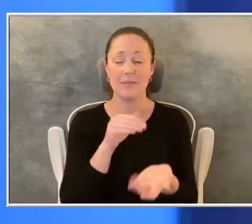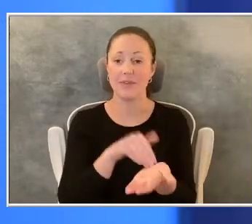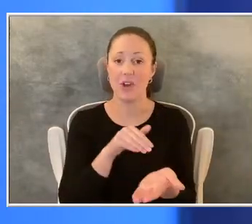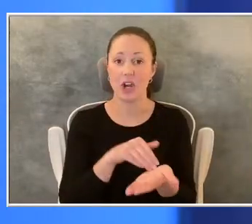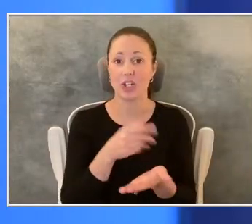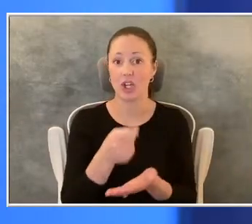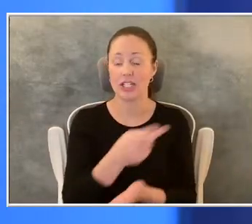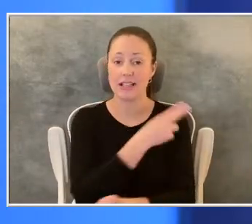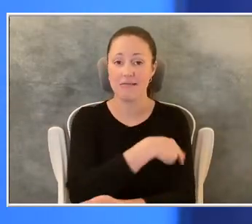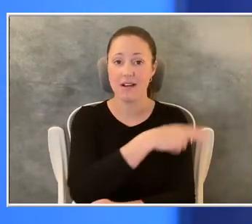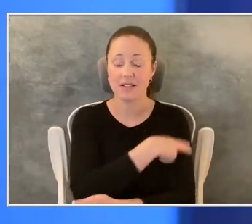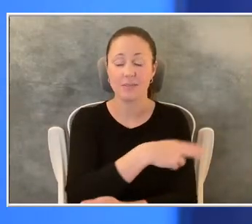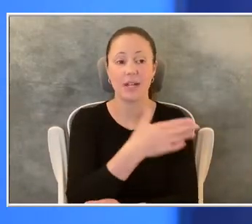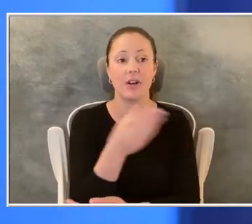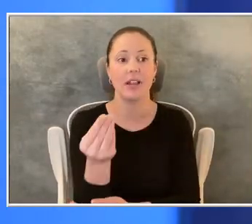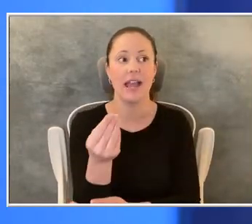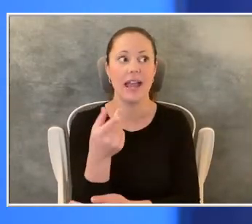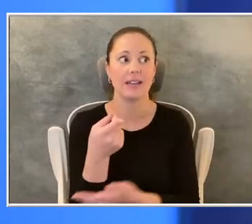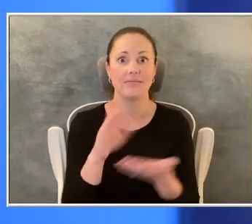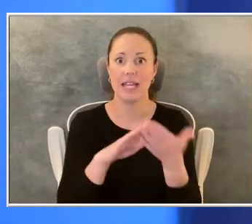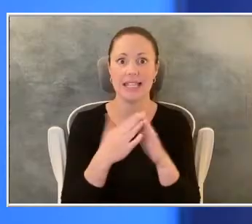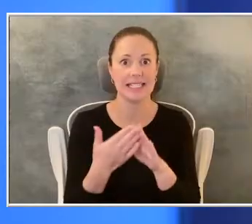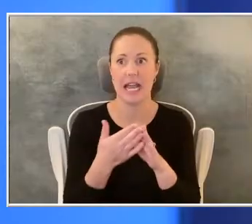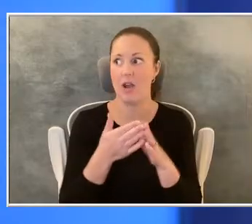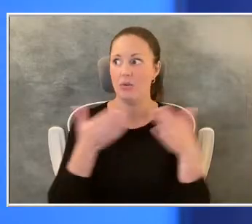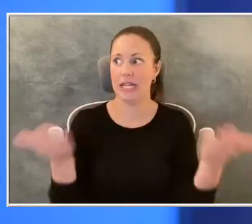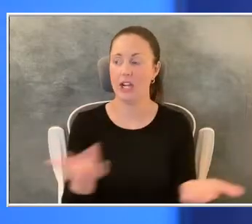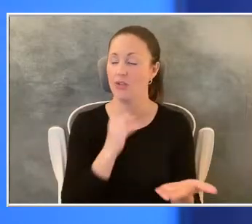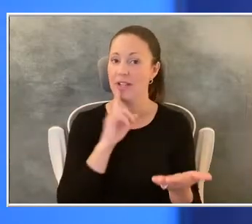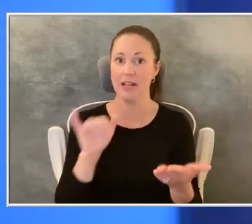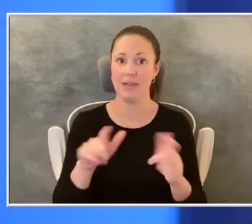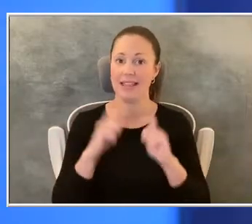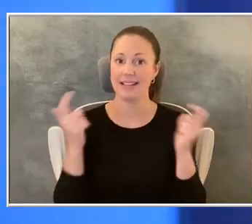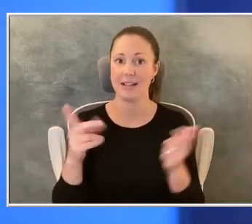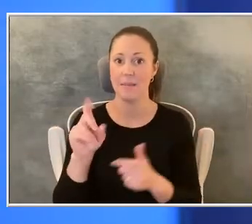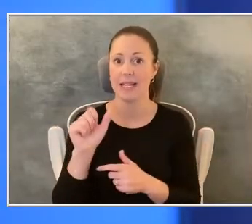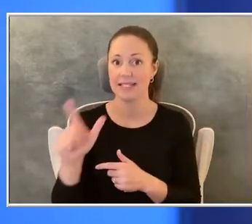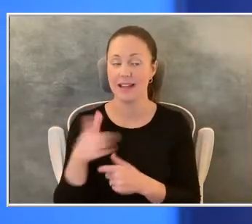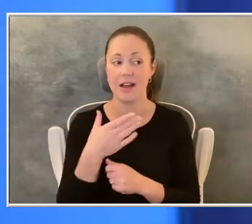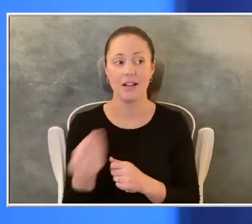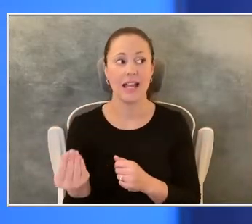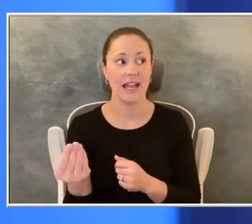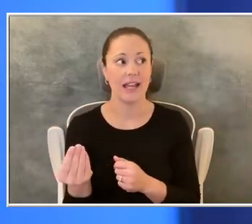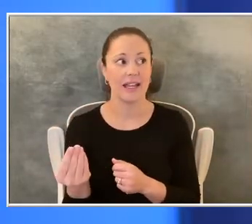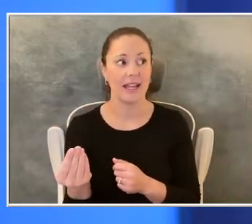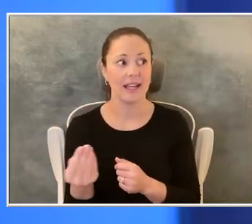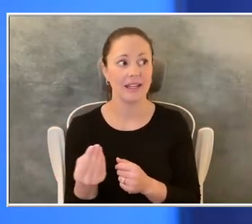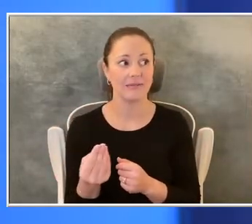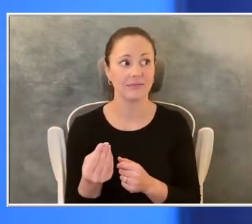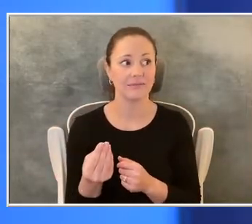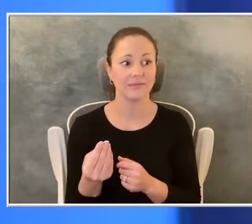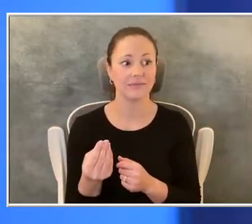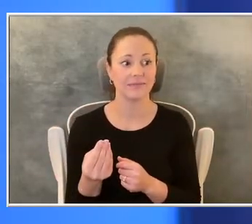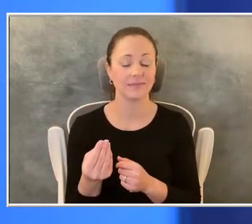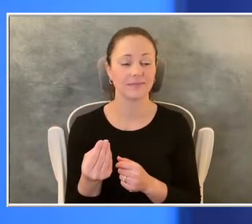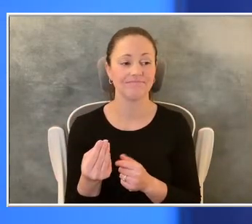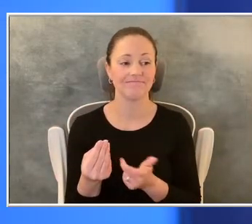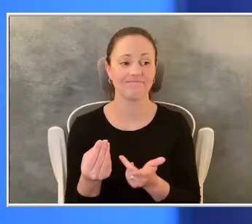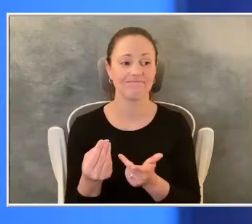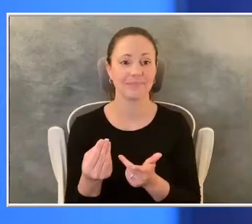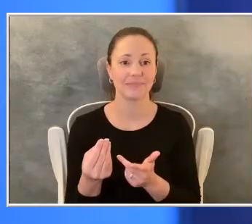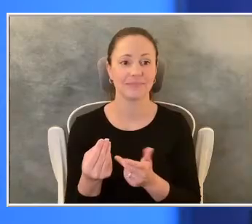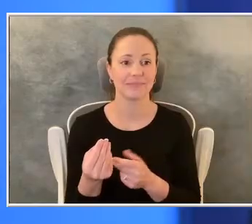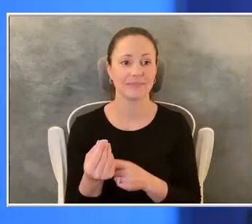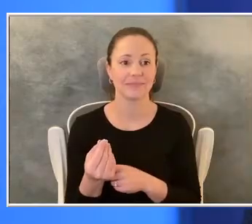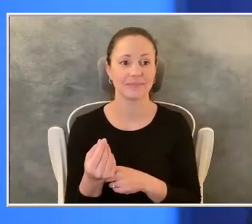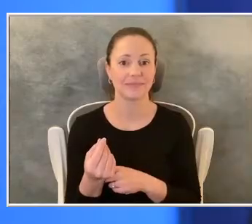in this town. That's a big deal. And you know, it's just, you don't